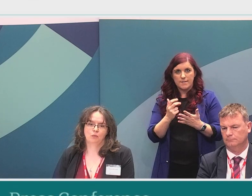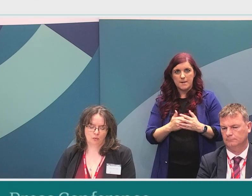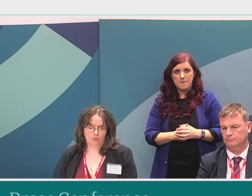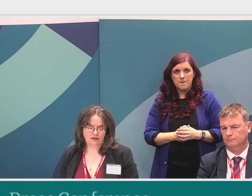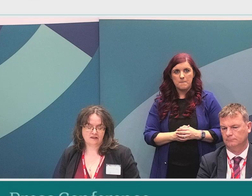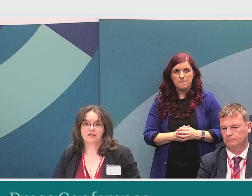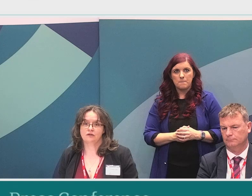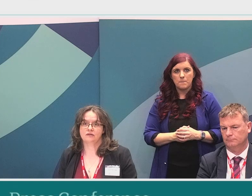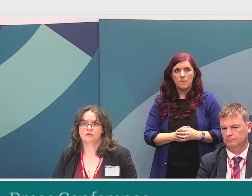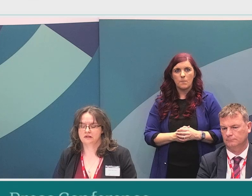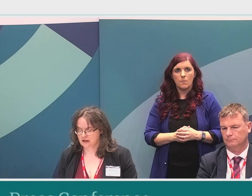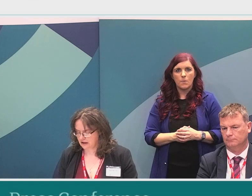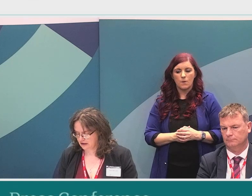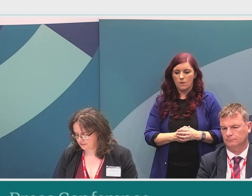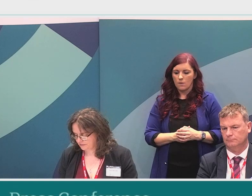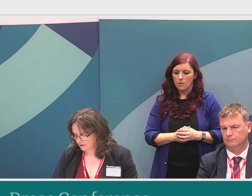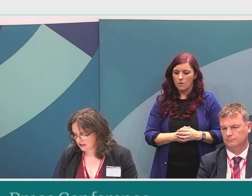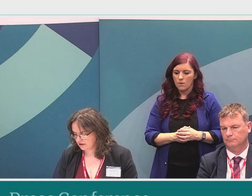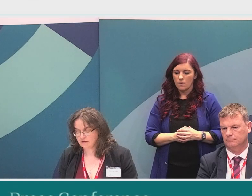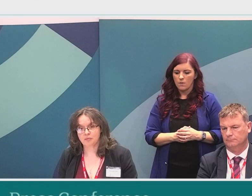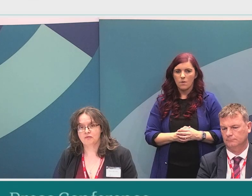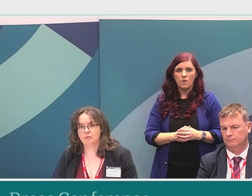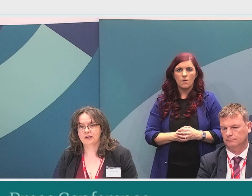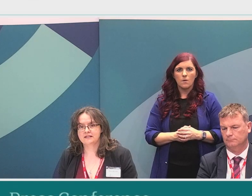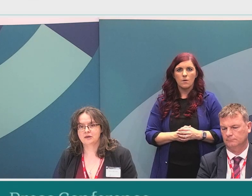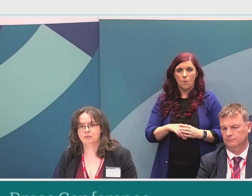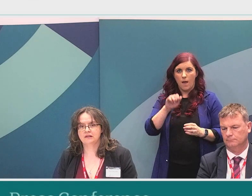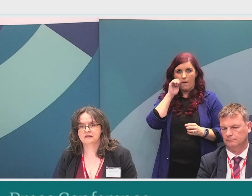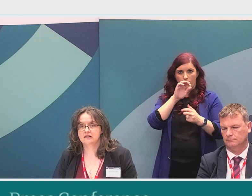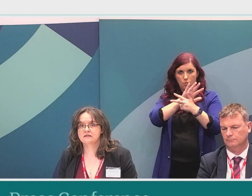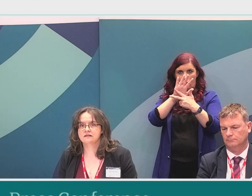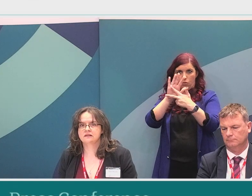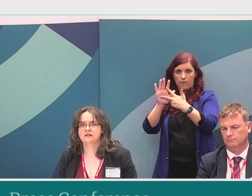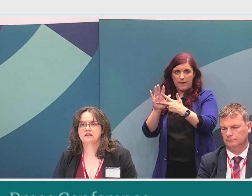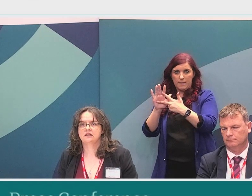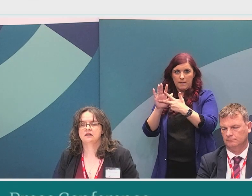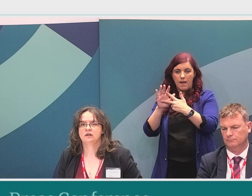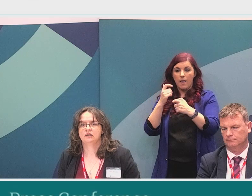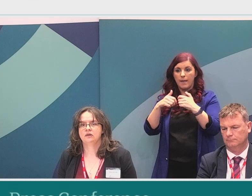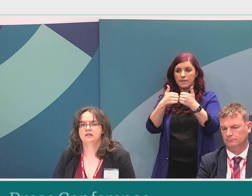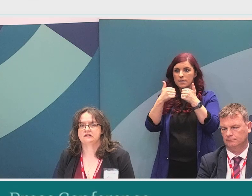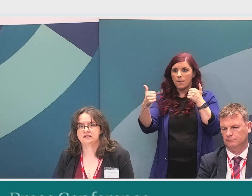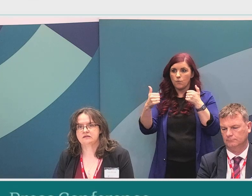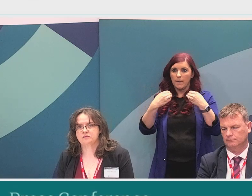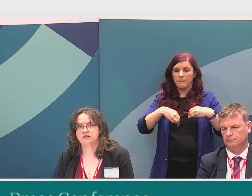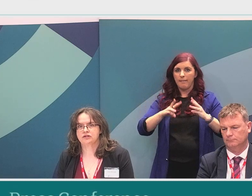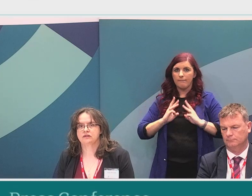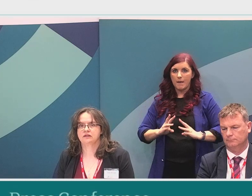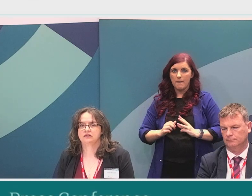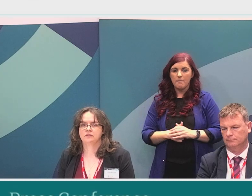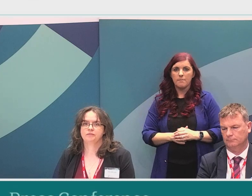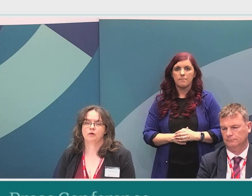So we can see here some very clear levels, but if we break it down by sex, we can see a different